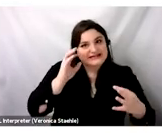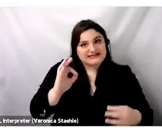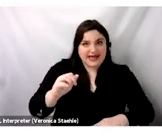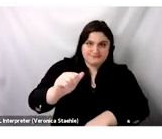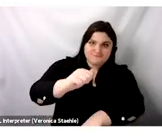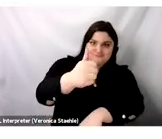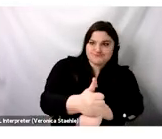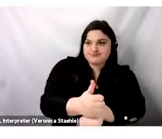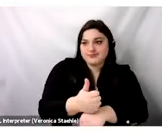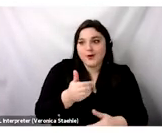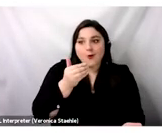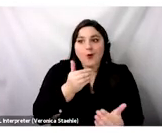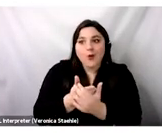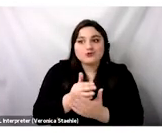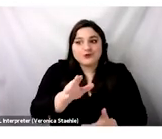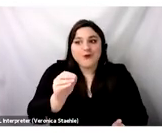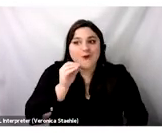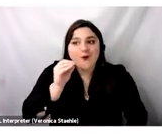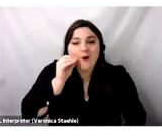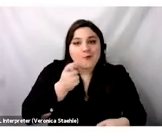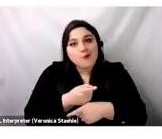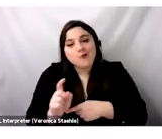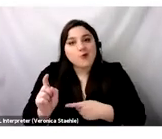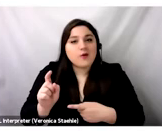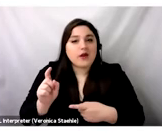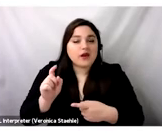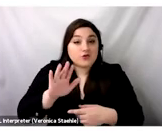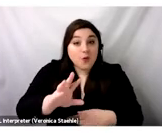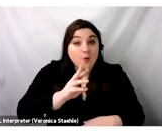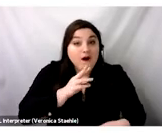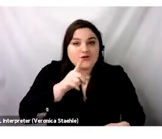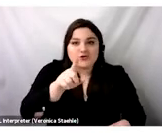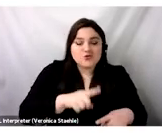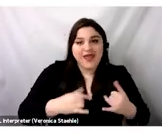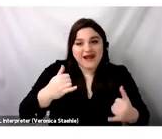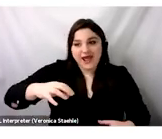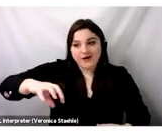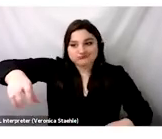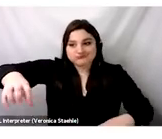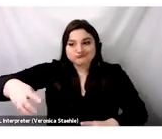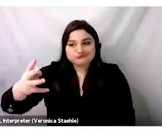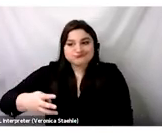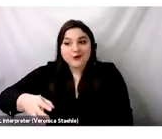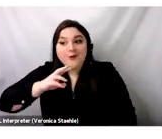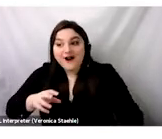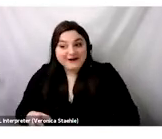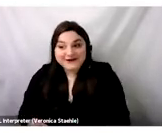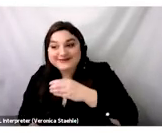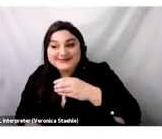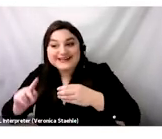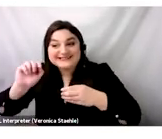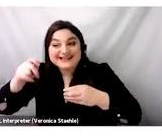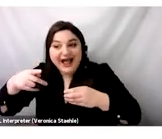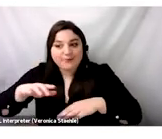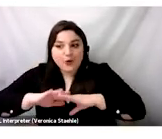you know, a mile from your house, and now your water's contaminated. Well, you have to drink bottled water, but unfortunately now you're gonna be ingesting more toxins